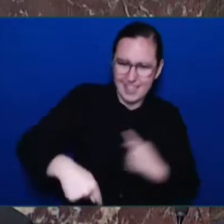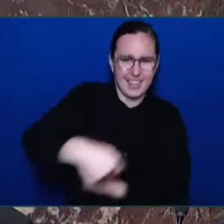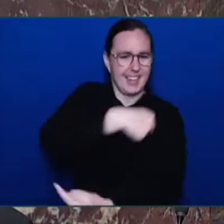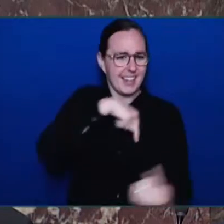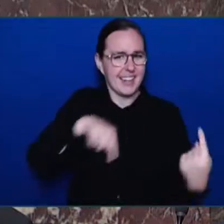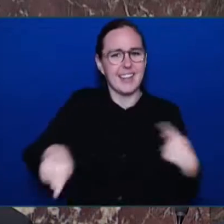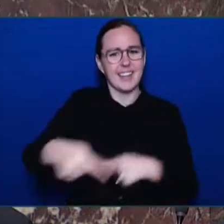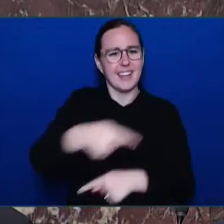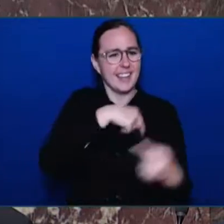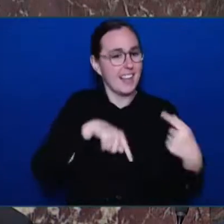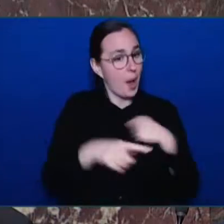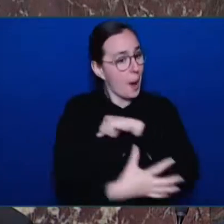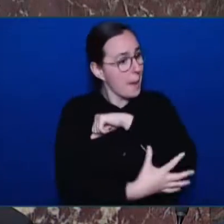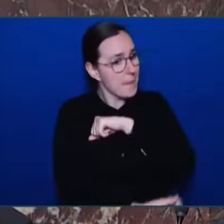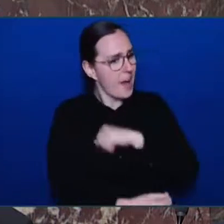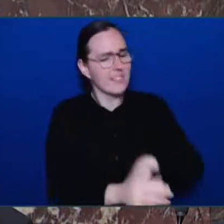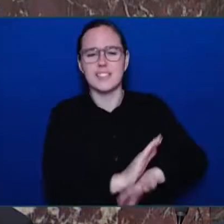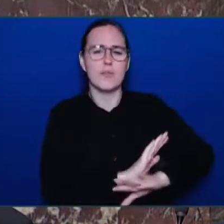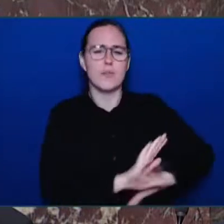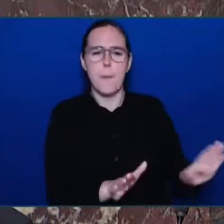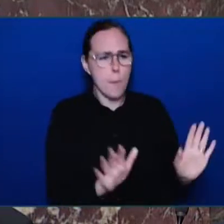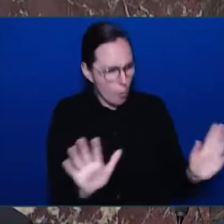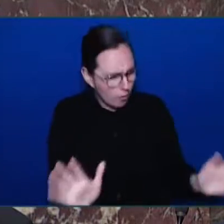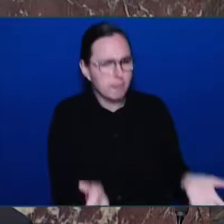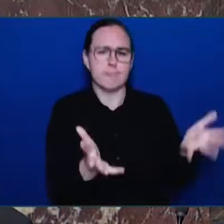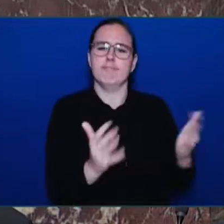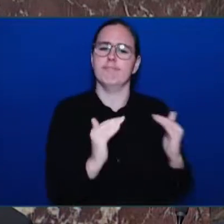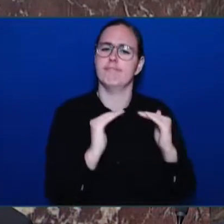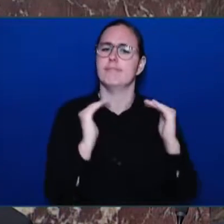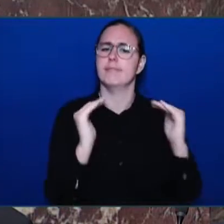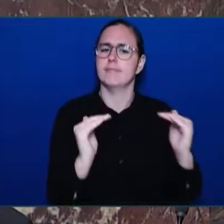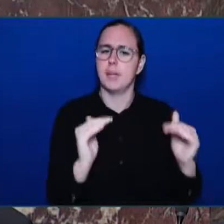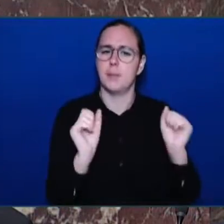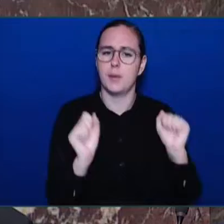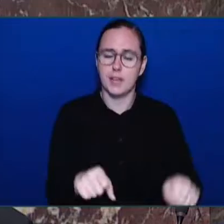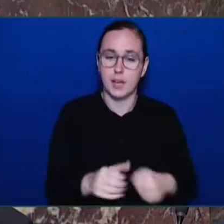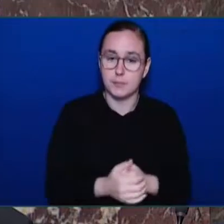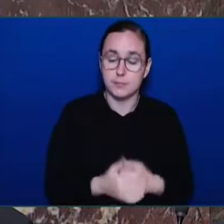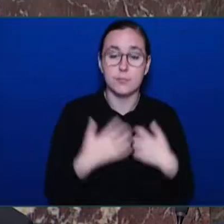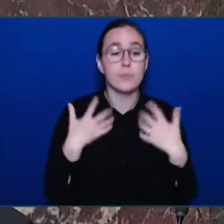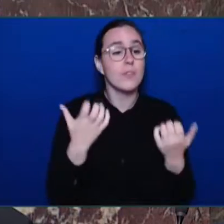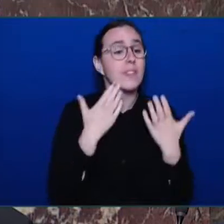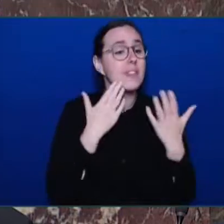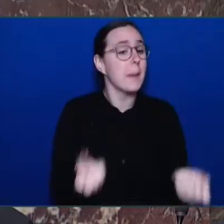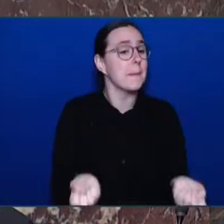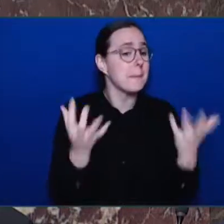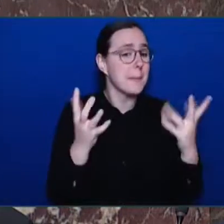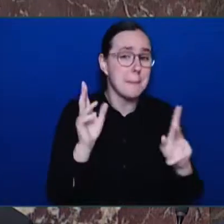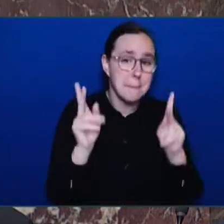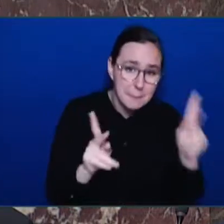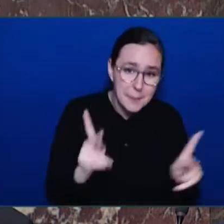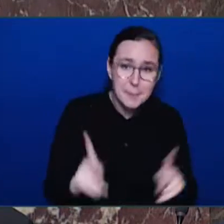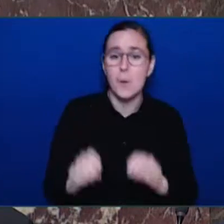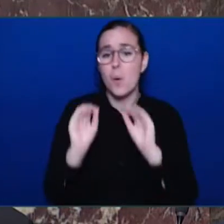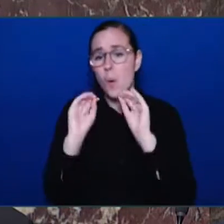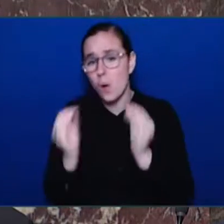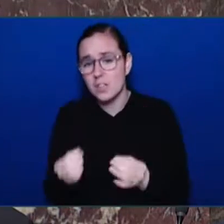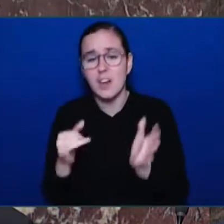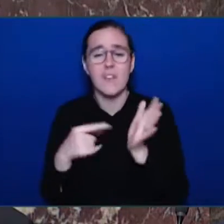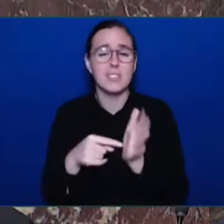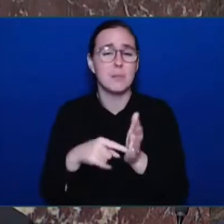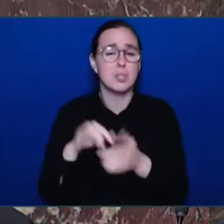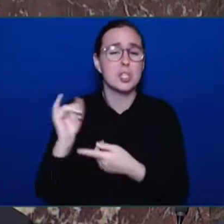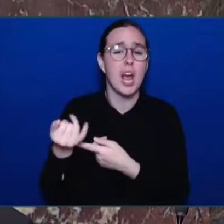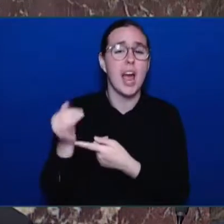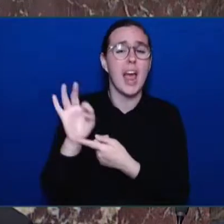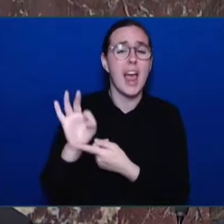and organizations across our province, like Jeff Leggett, who tirelessly advocate for not only persons with disabilities, but people living